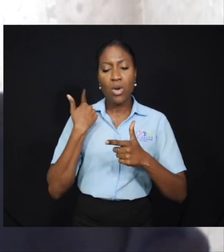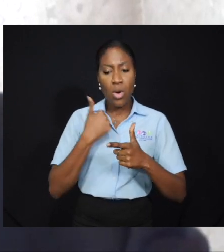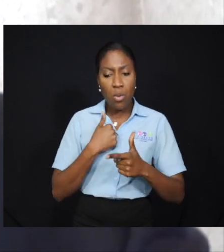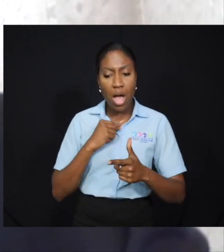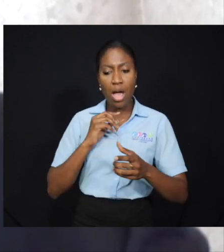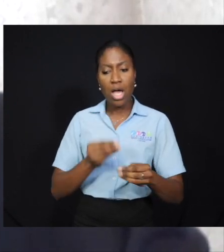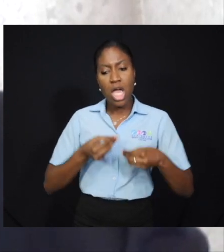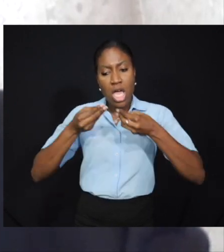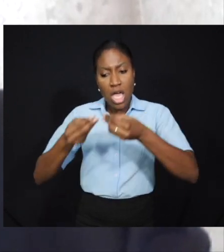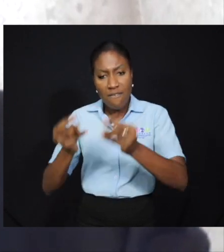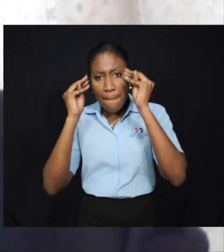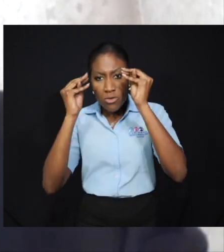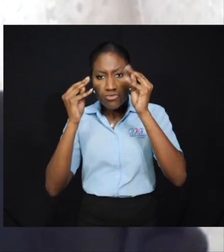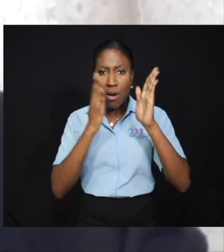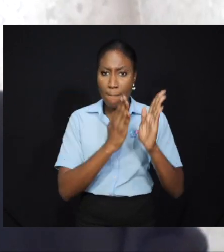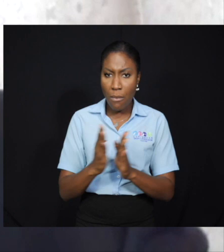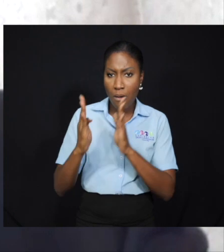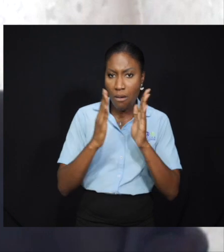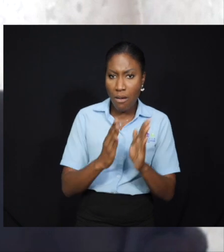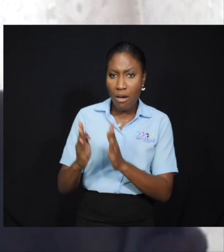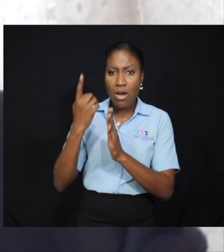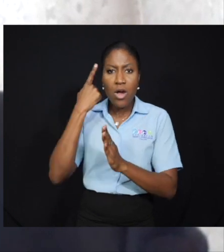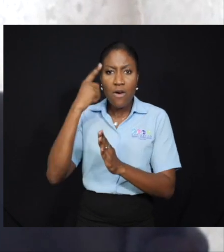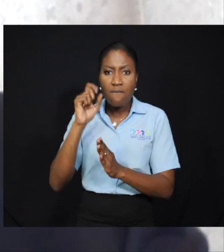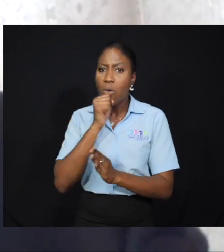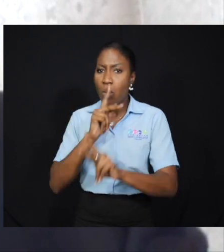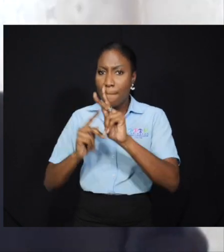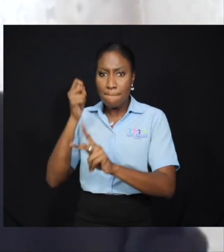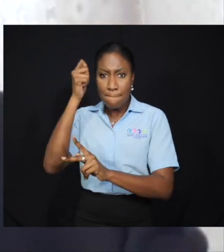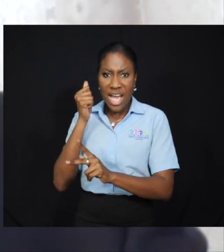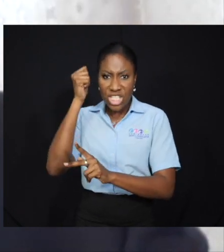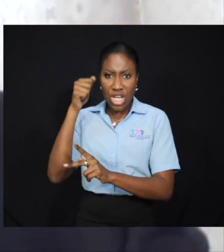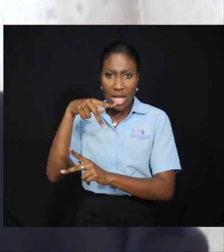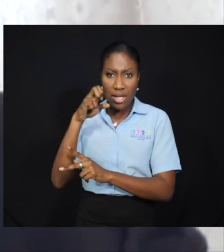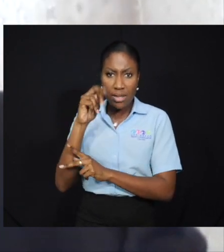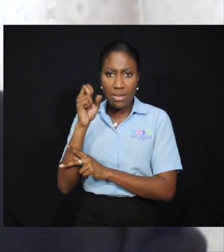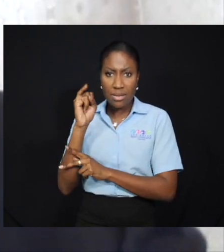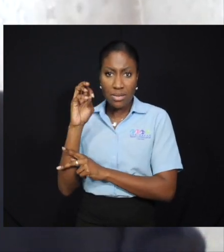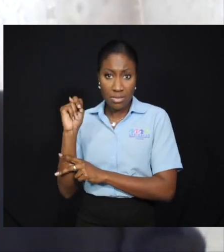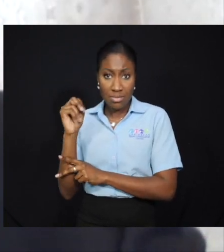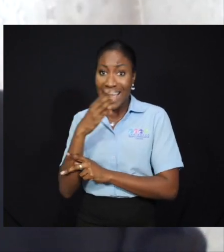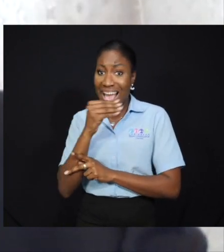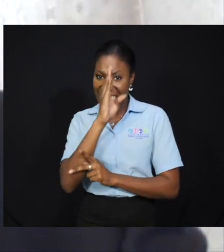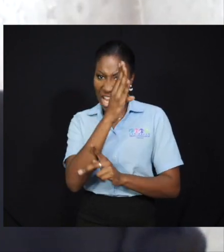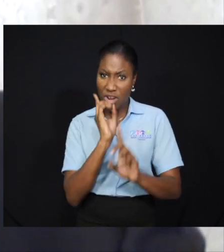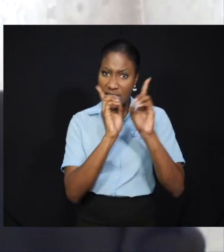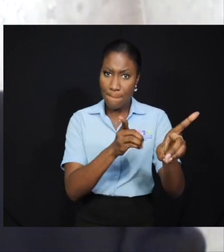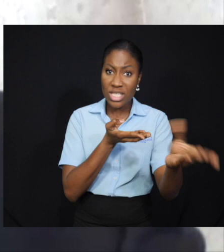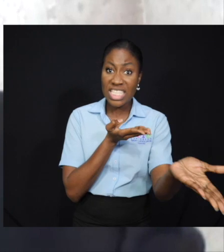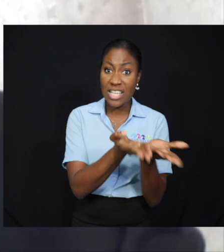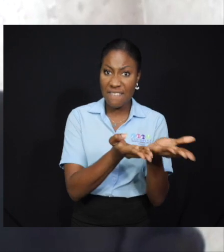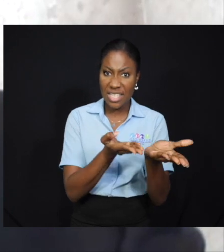the ministry a plan of automating these two services, the senior citizen pension and the direct